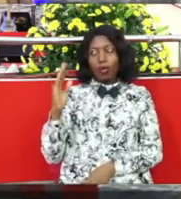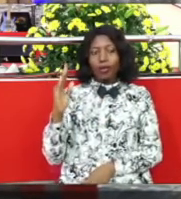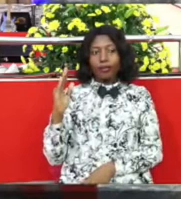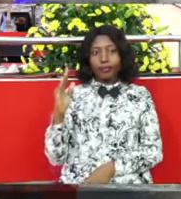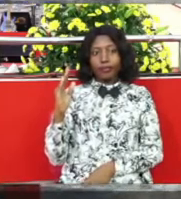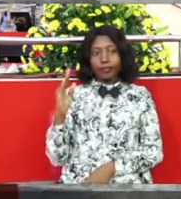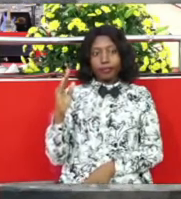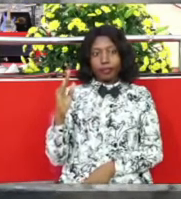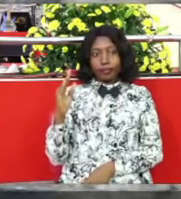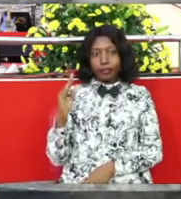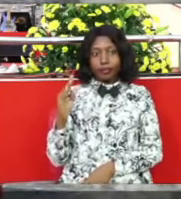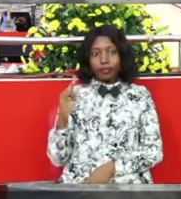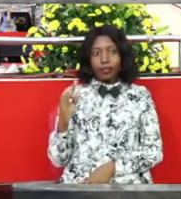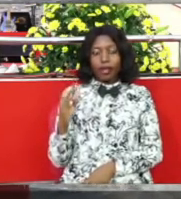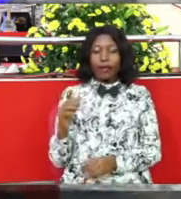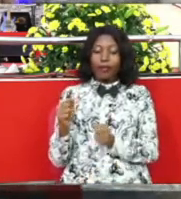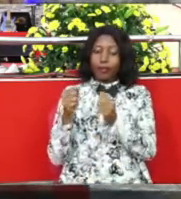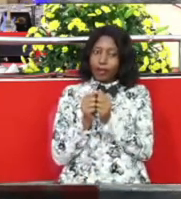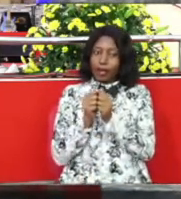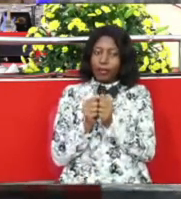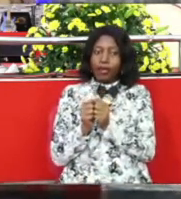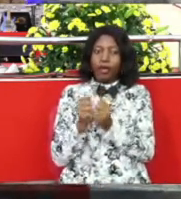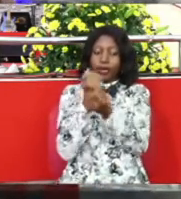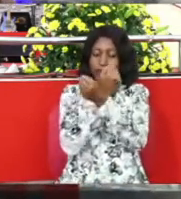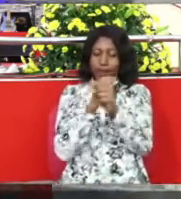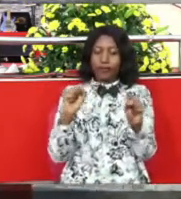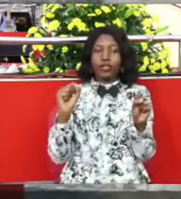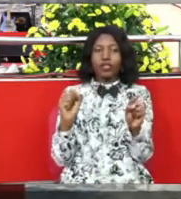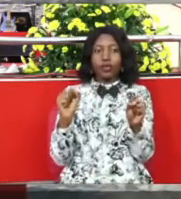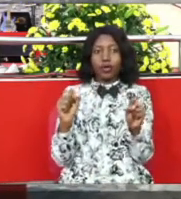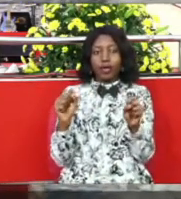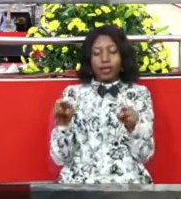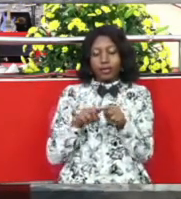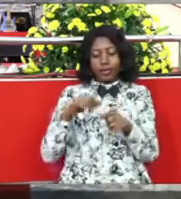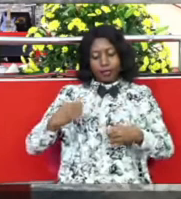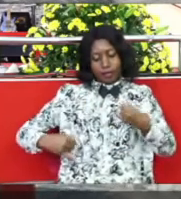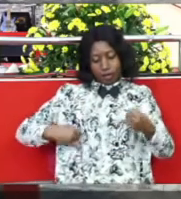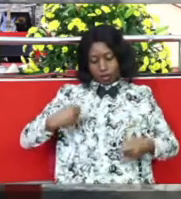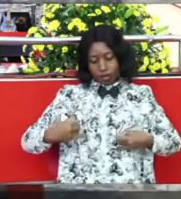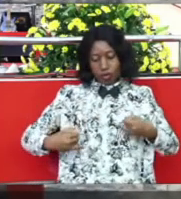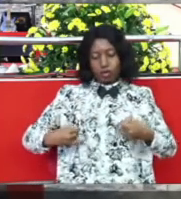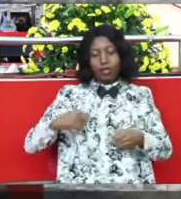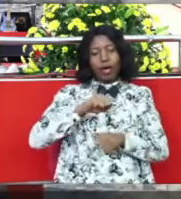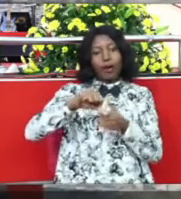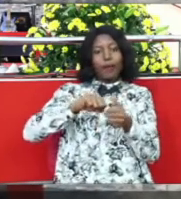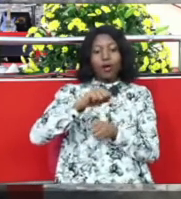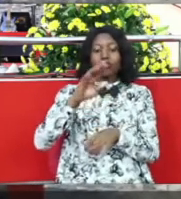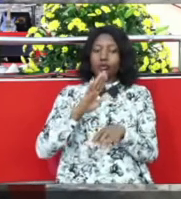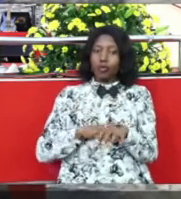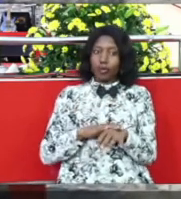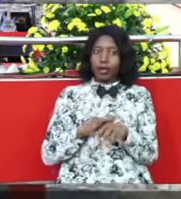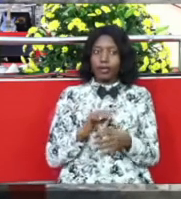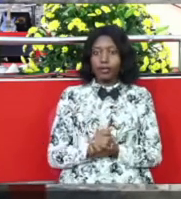clothed aweze with salvation na wokovu, and let your saints rejoice in goodness. Na wacha watu wako wakaweze kufurahia